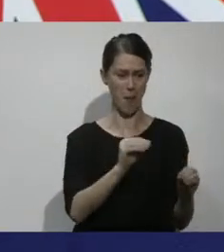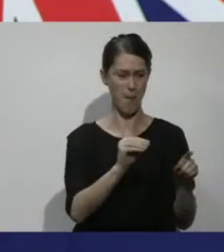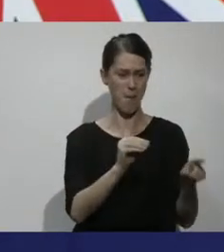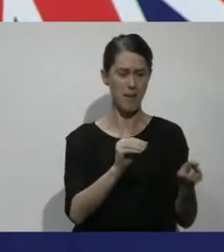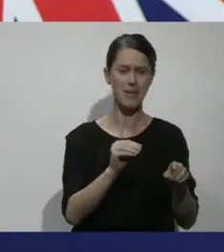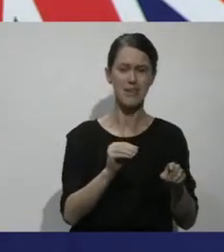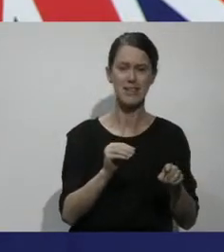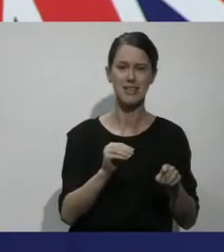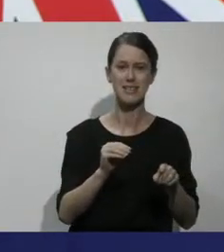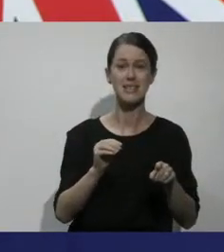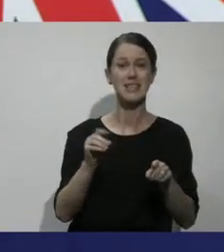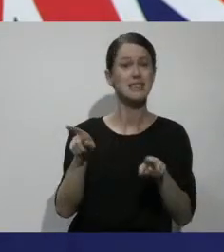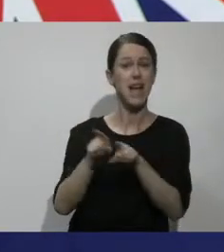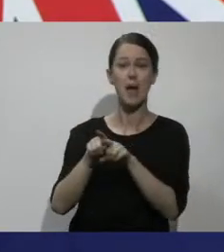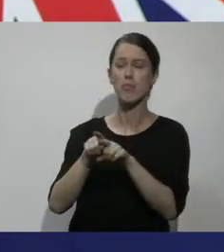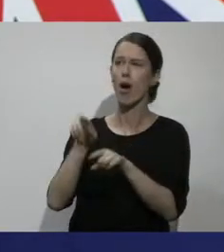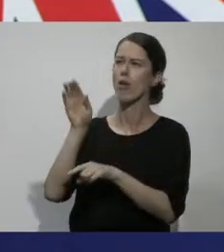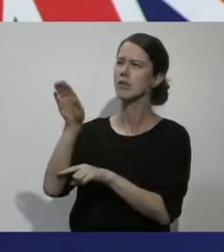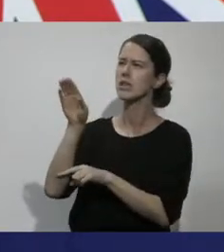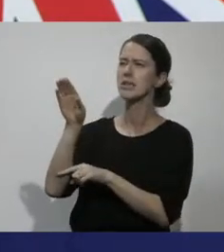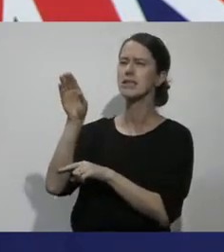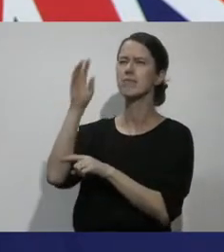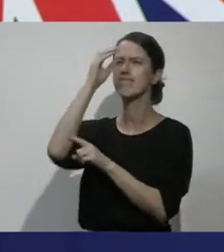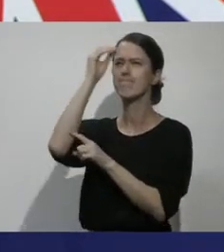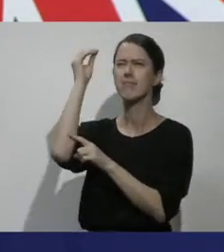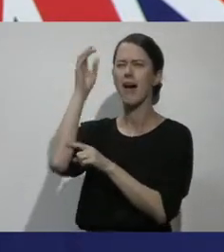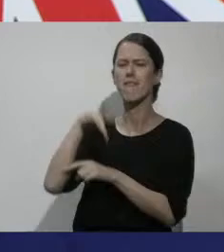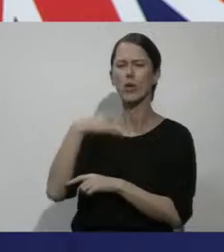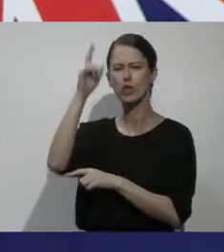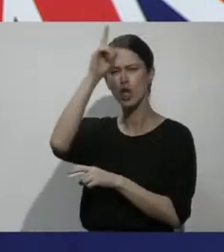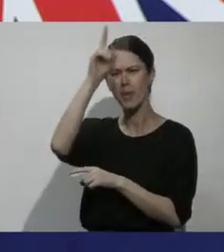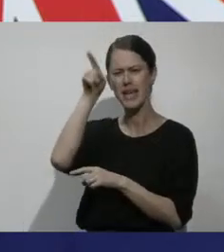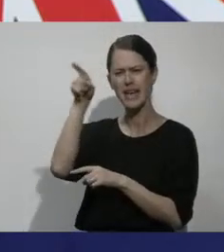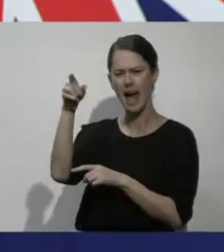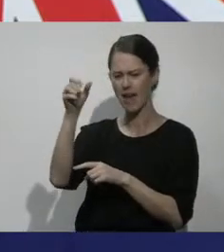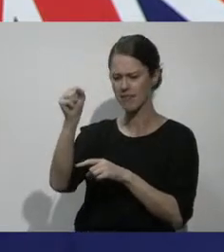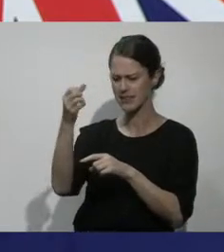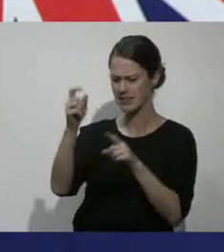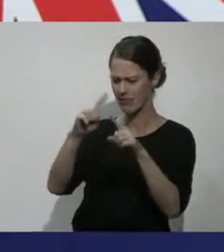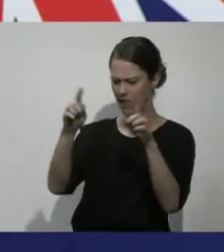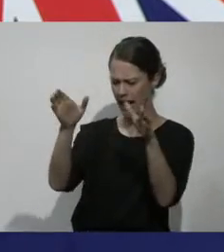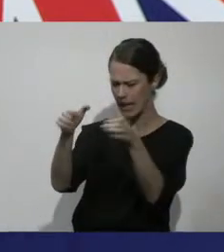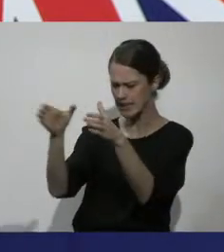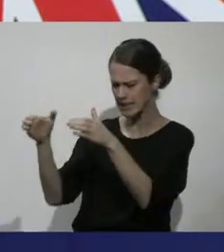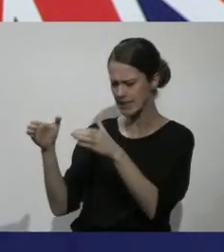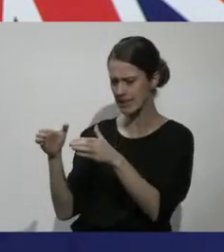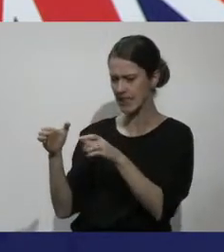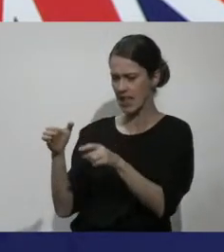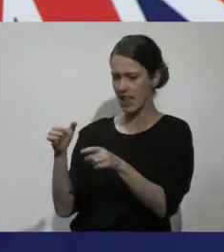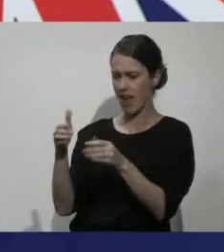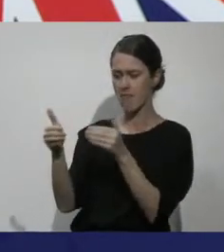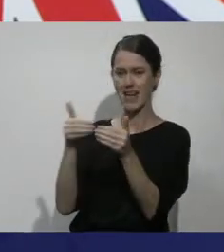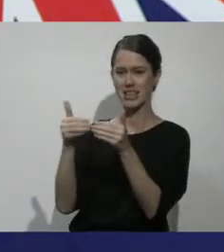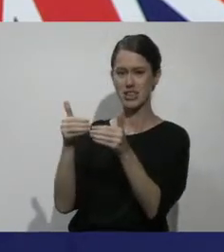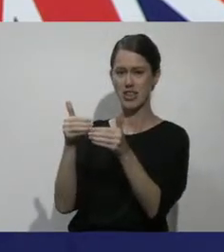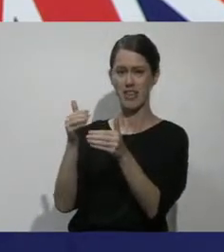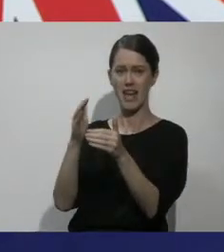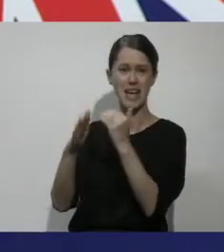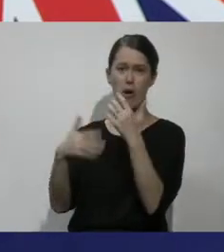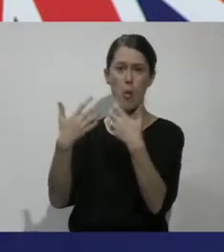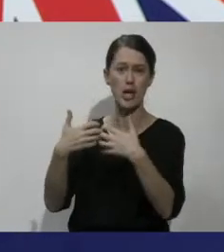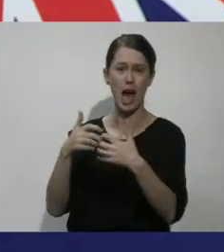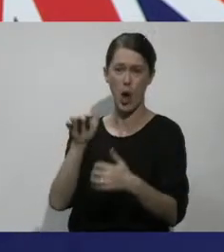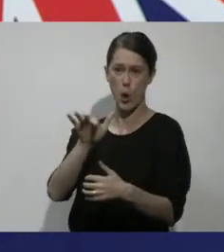the likes of, from memory, Dr. Bloomfield, Germany, I believe, has had clusters they've managed and contained where they haven't always been able